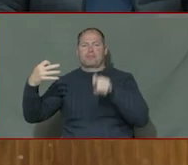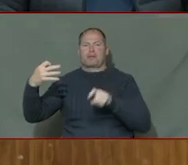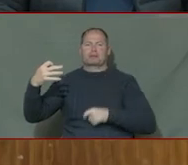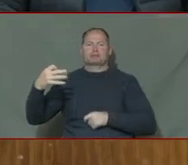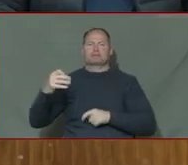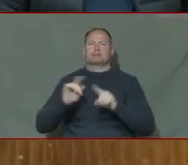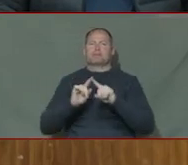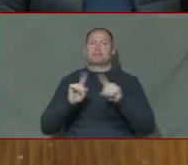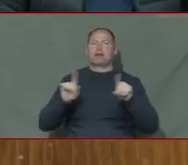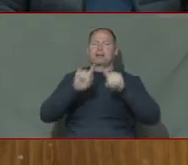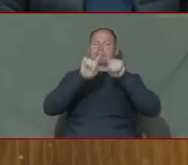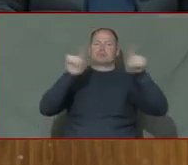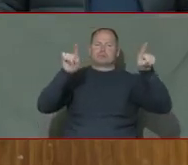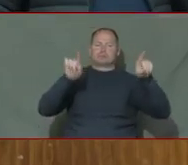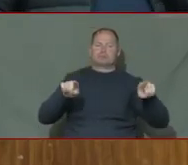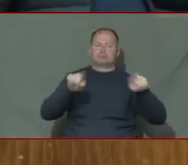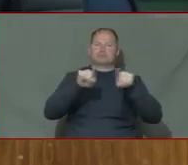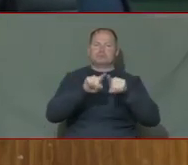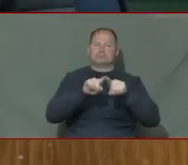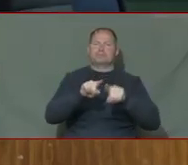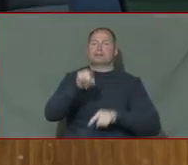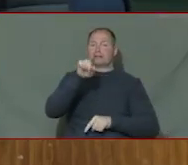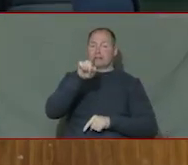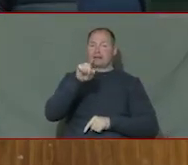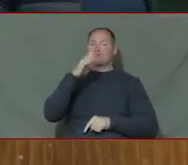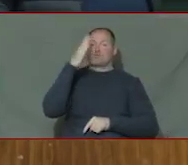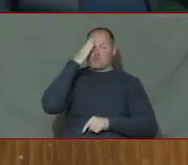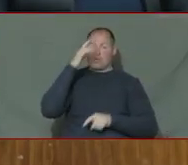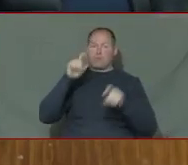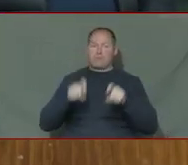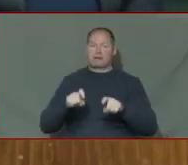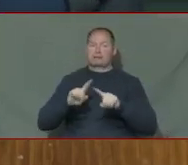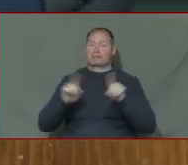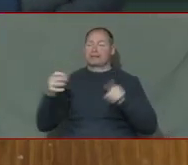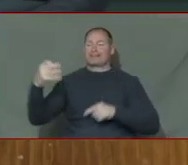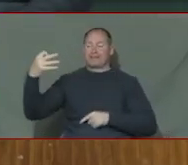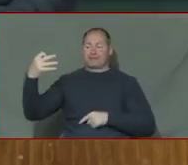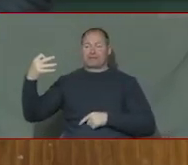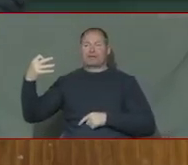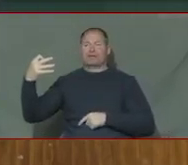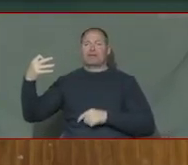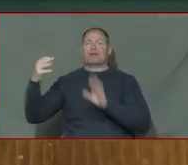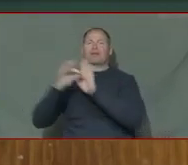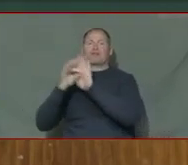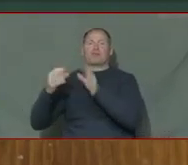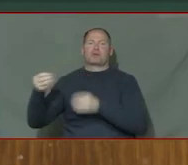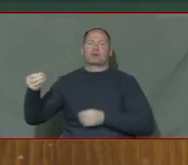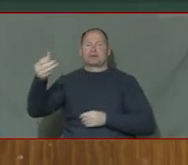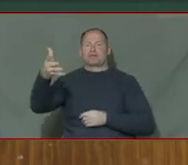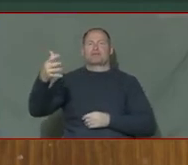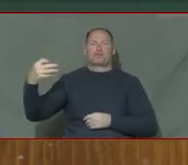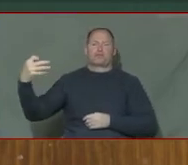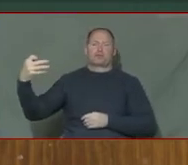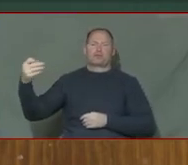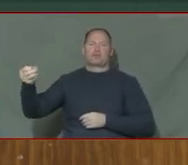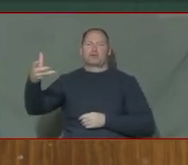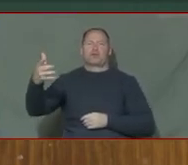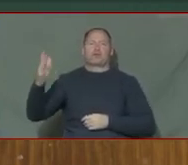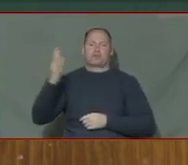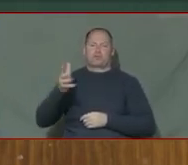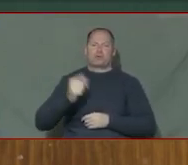know the formulas. But when it comes to these three, the formulas will be given. Let's look at the